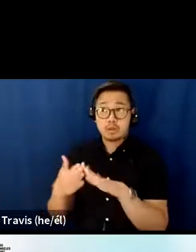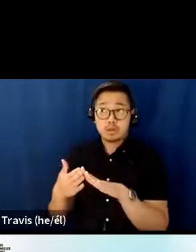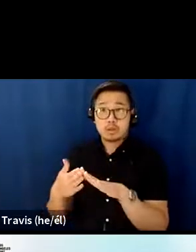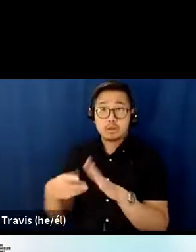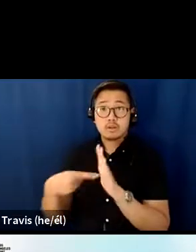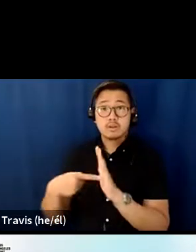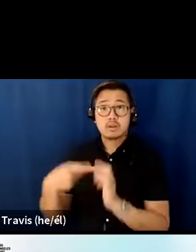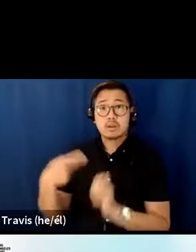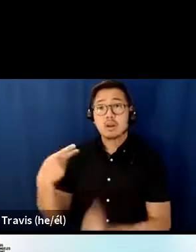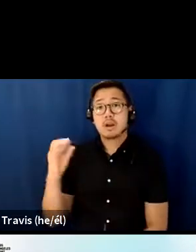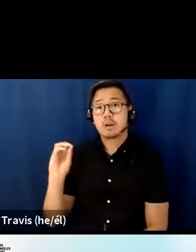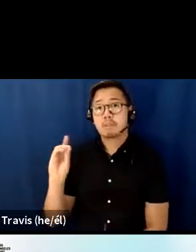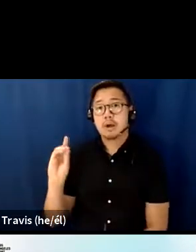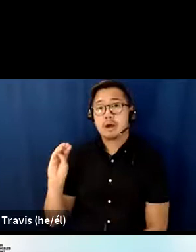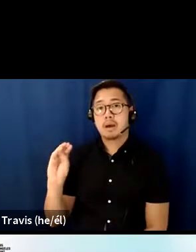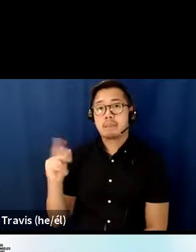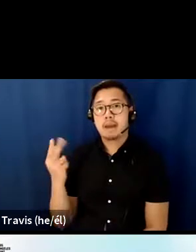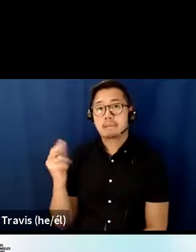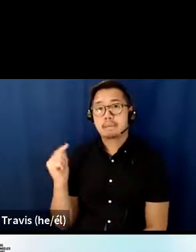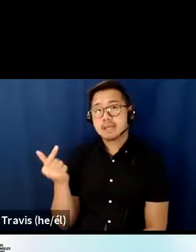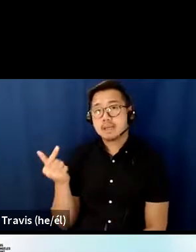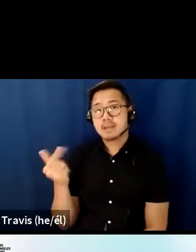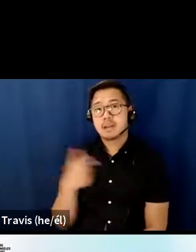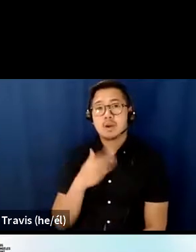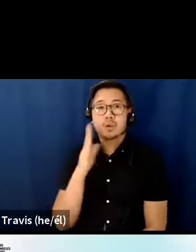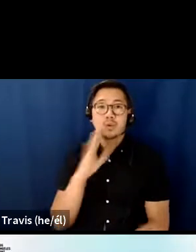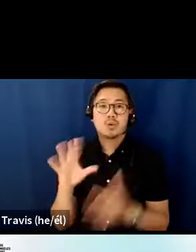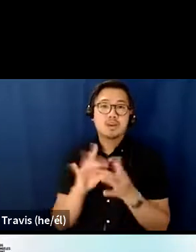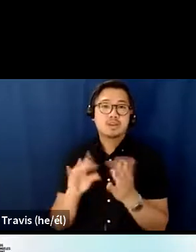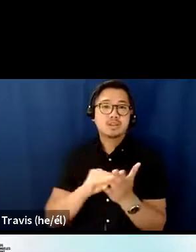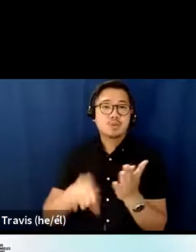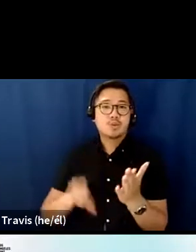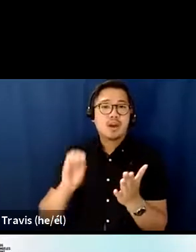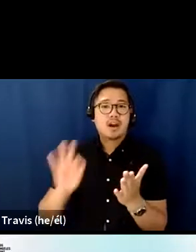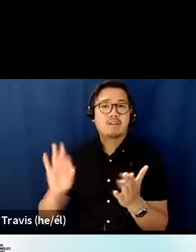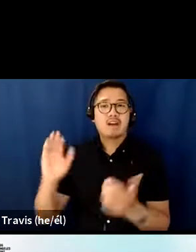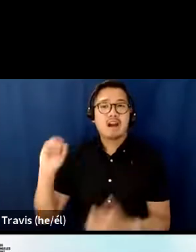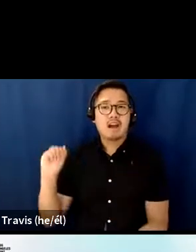mapping. I would say I'm a student of abolition.